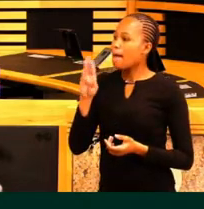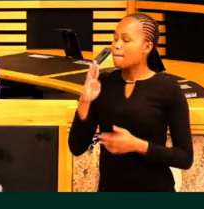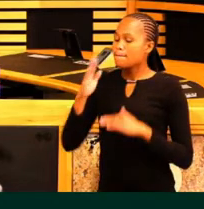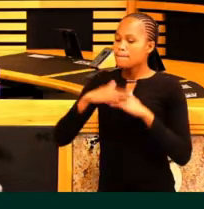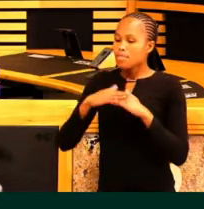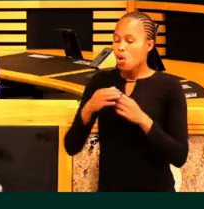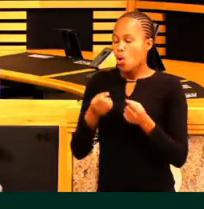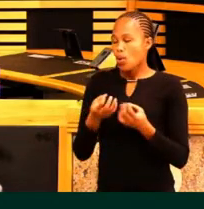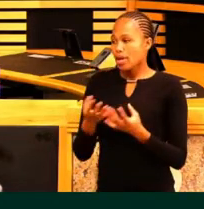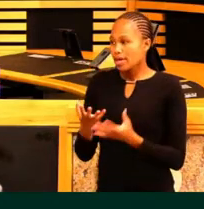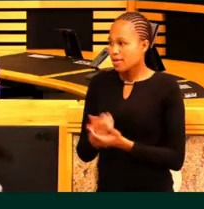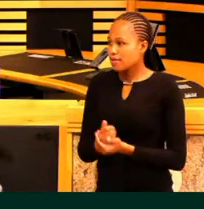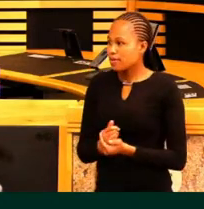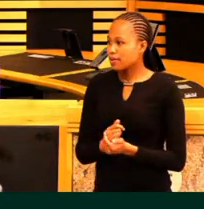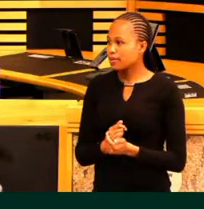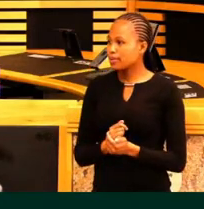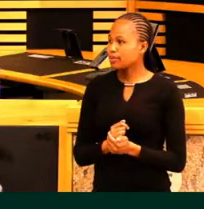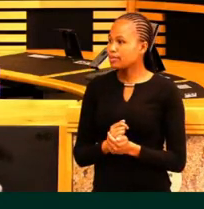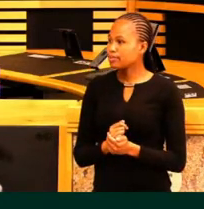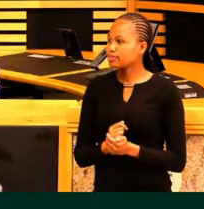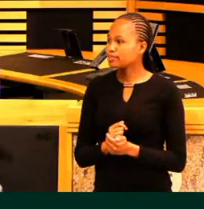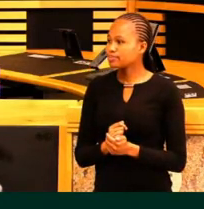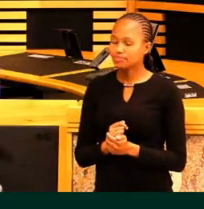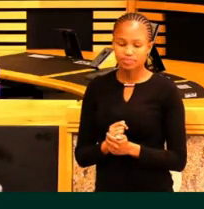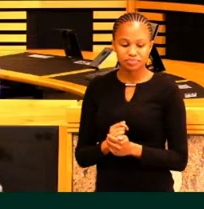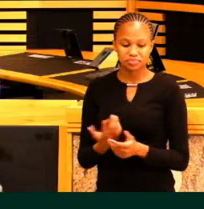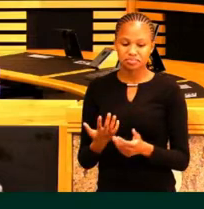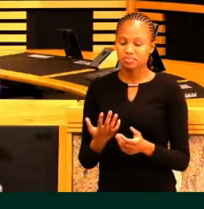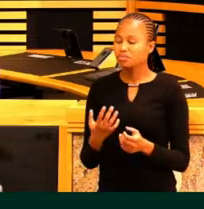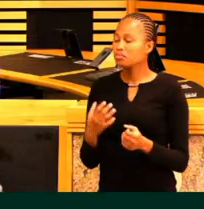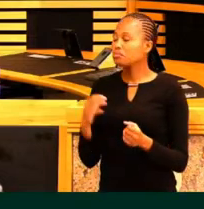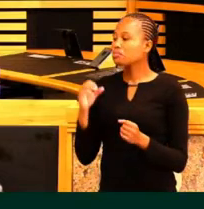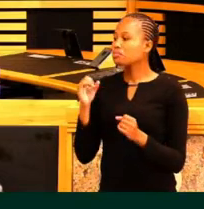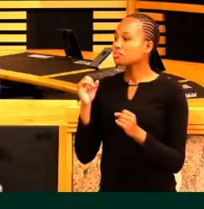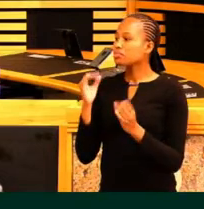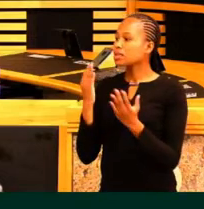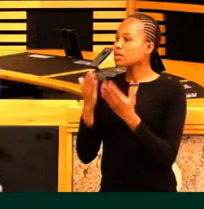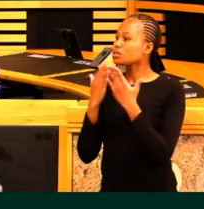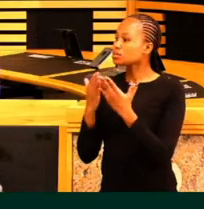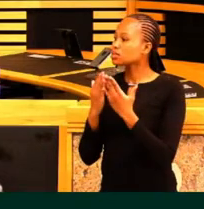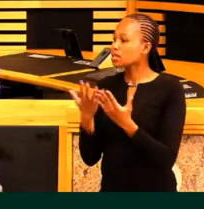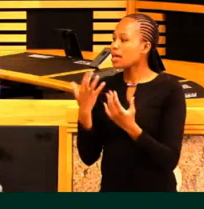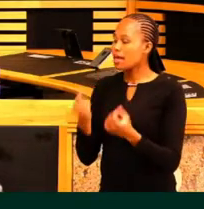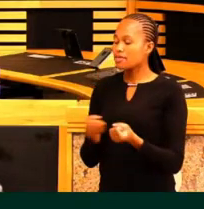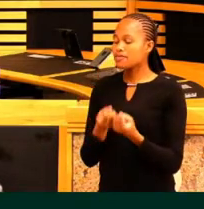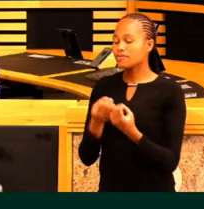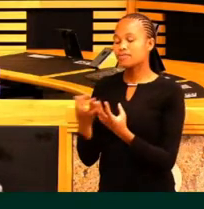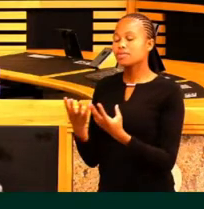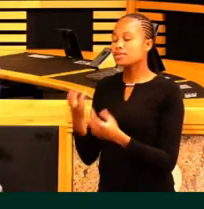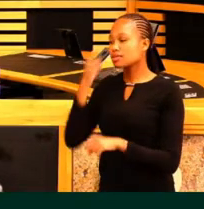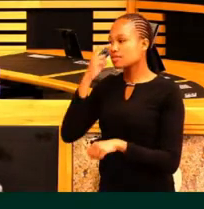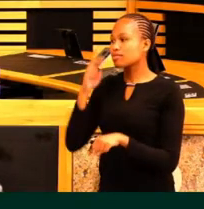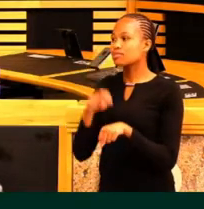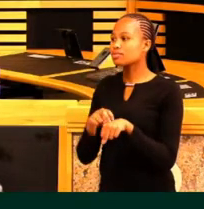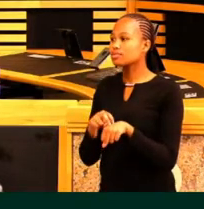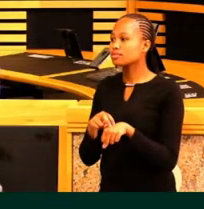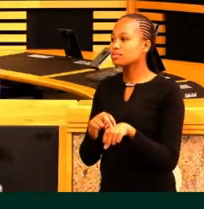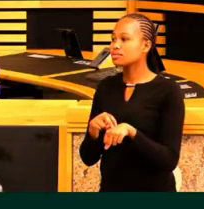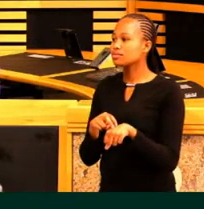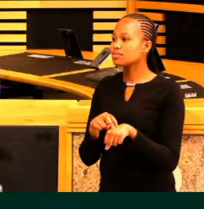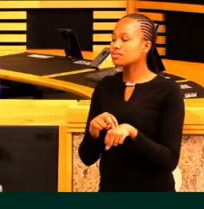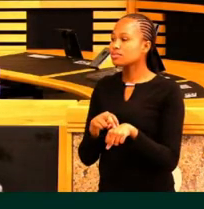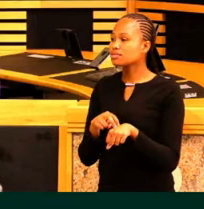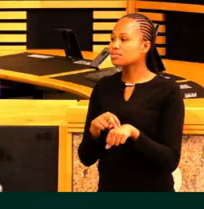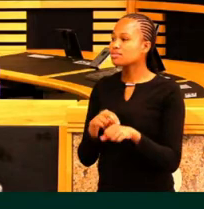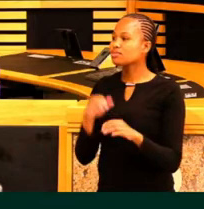and has enhanced strategic institutional and resources coherence